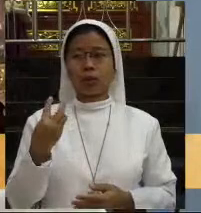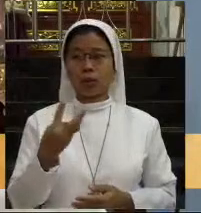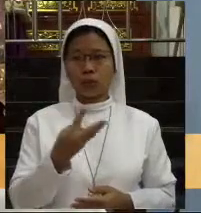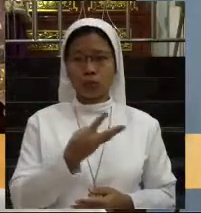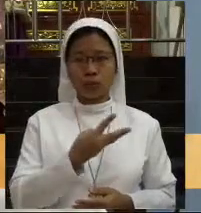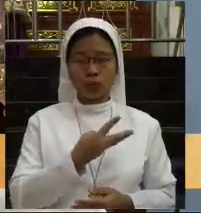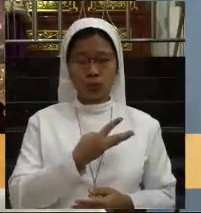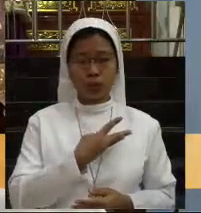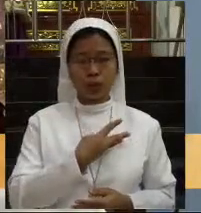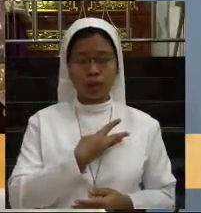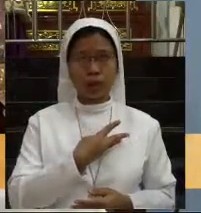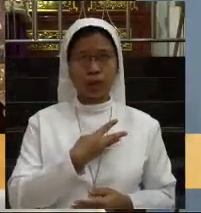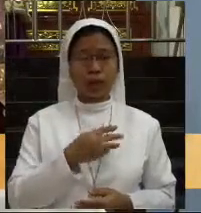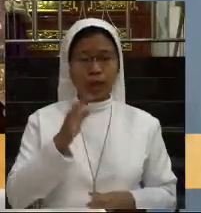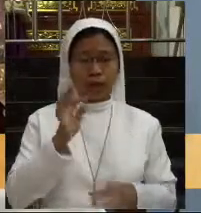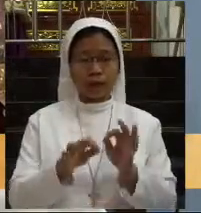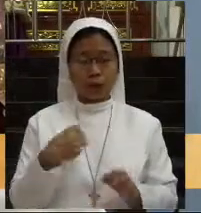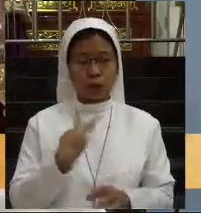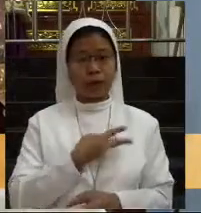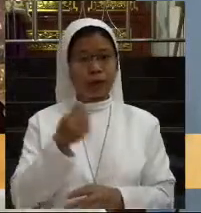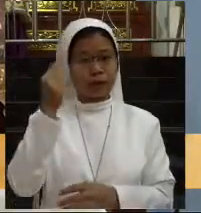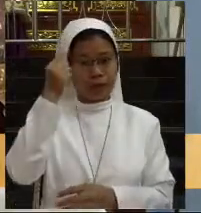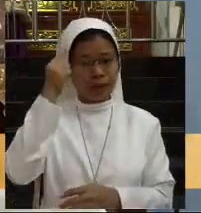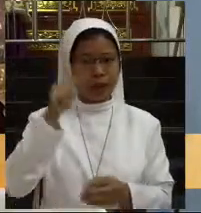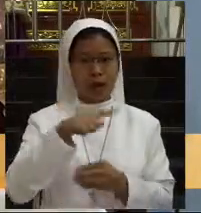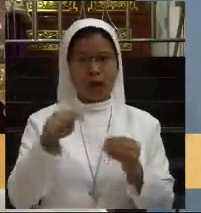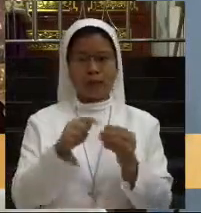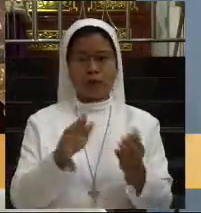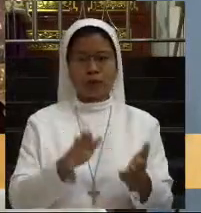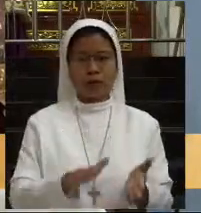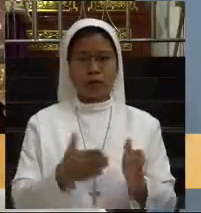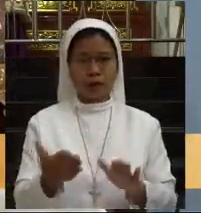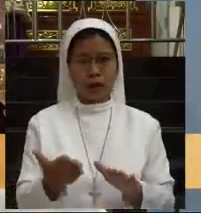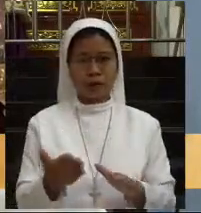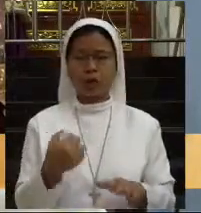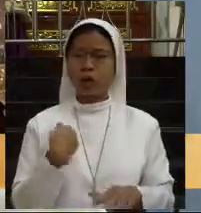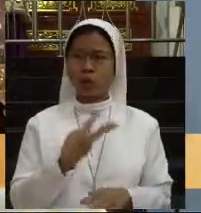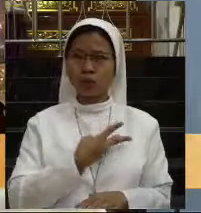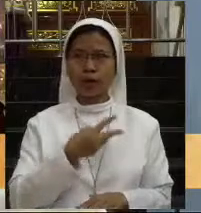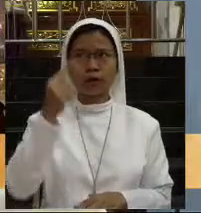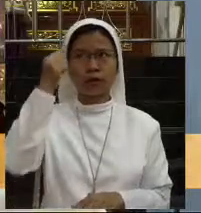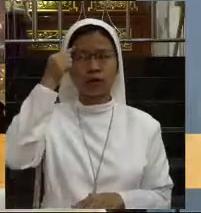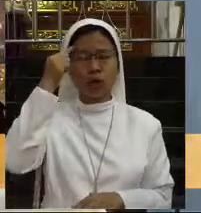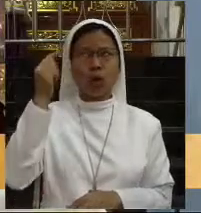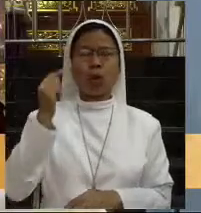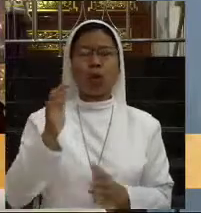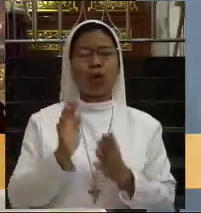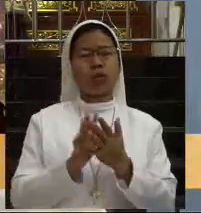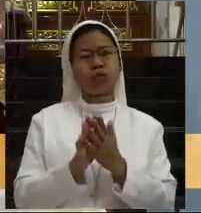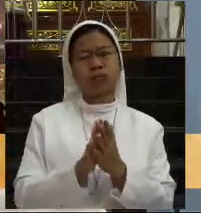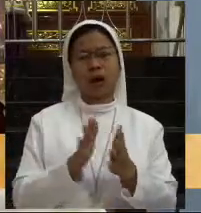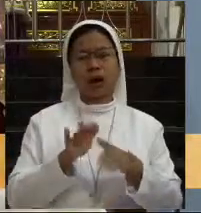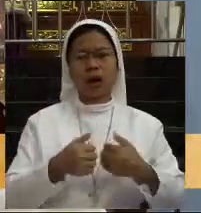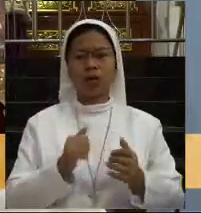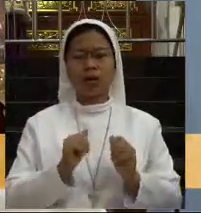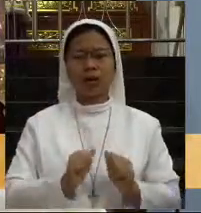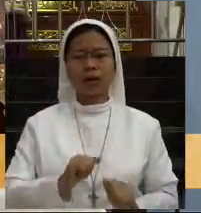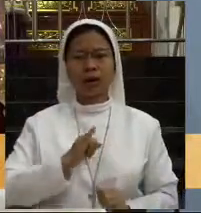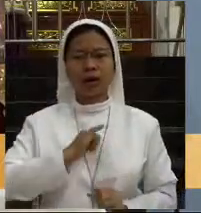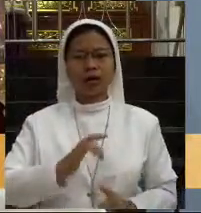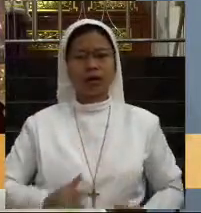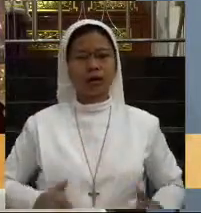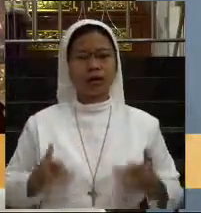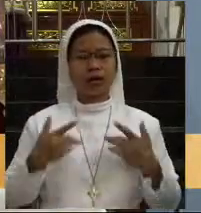up for the sort of life that was not pleasing to God. Unlike Simeon, who lived